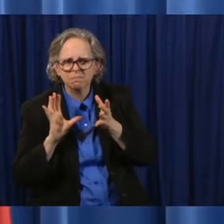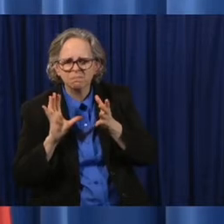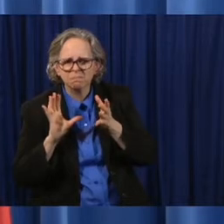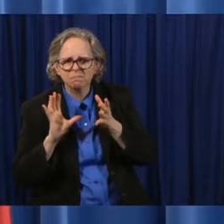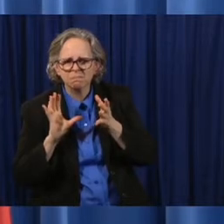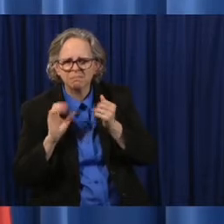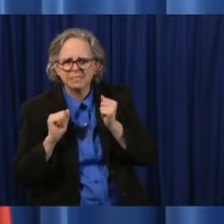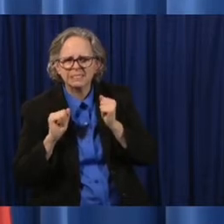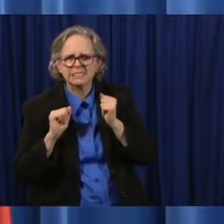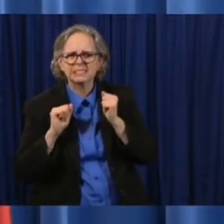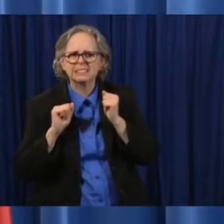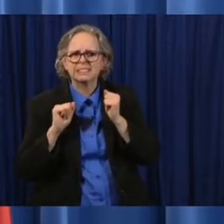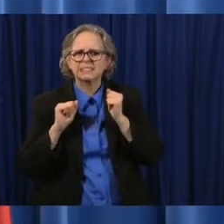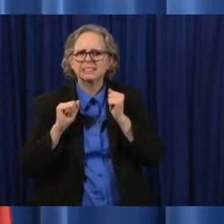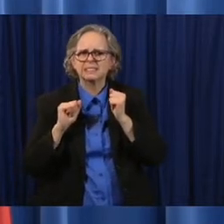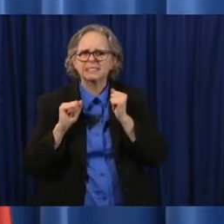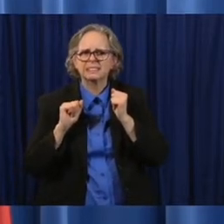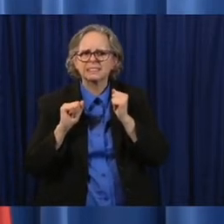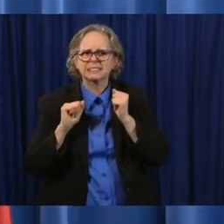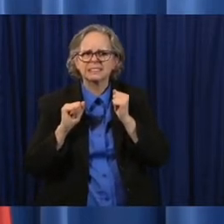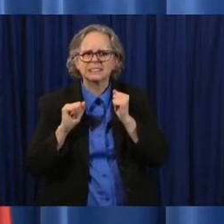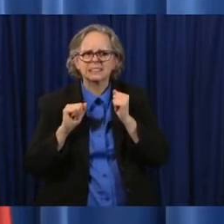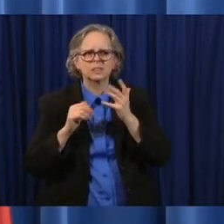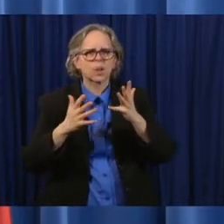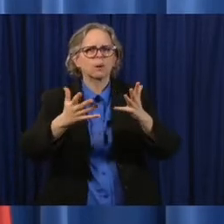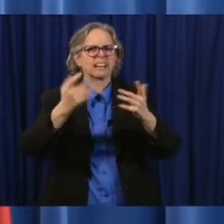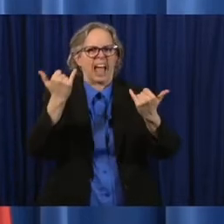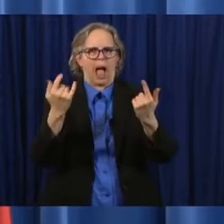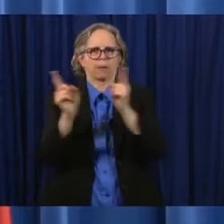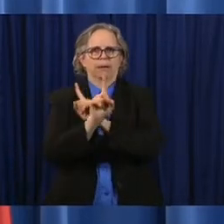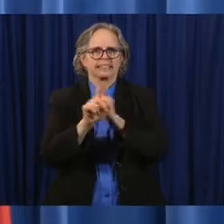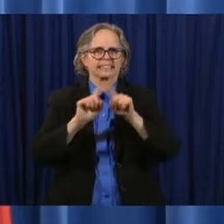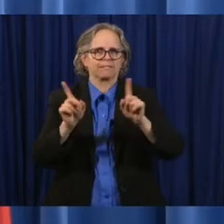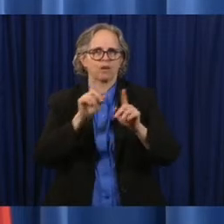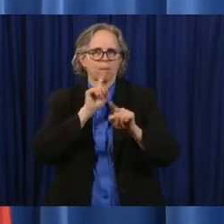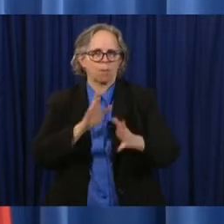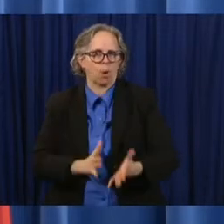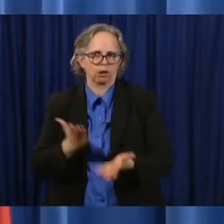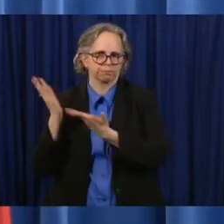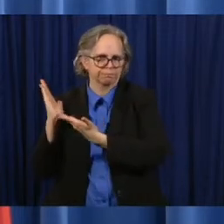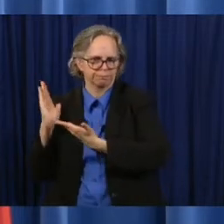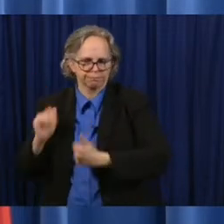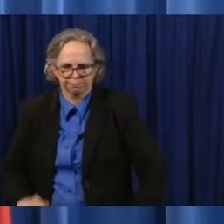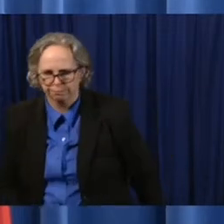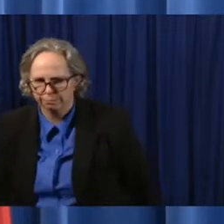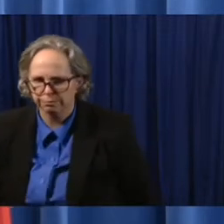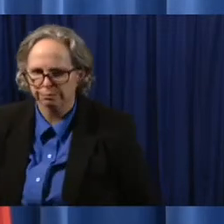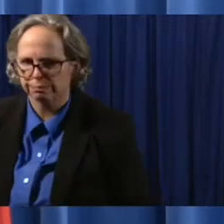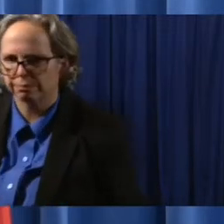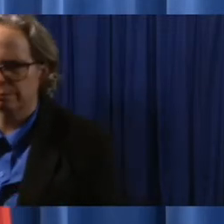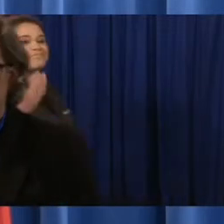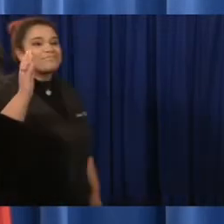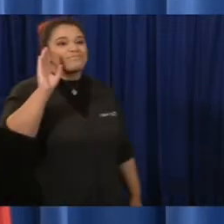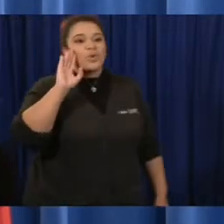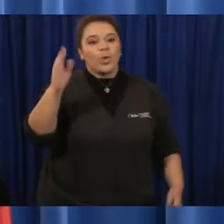Hi, it's Andrew Welsh-Huggins with the Associated Press. This is a question for Dr.